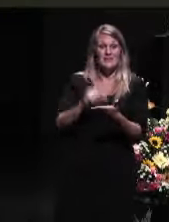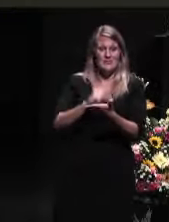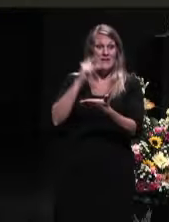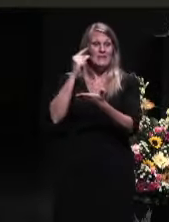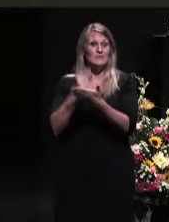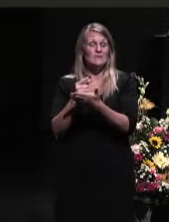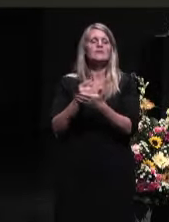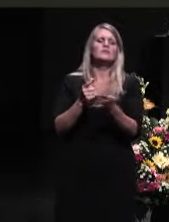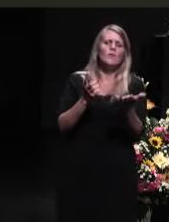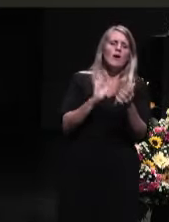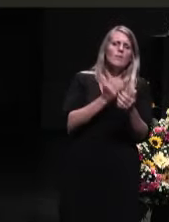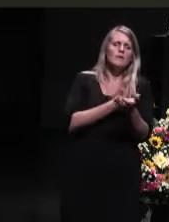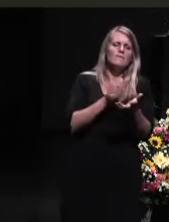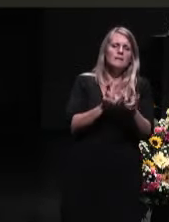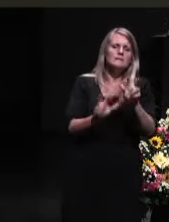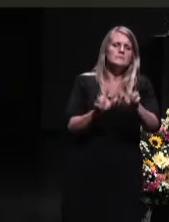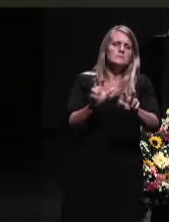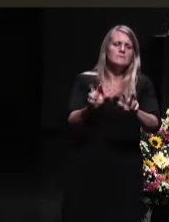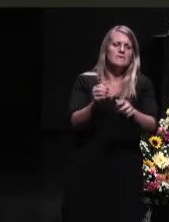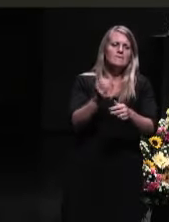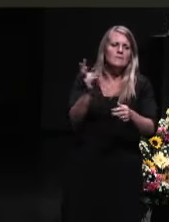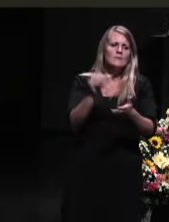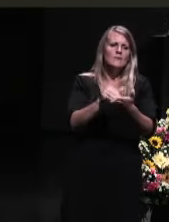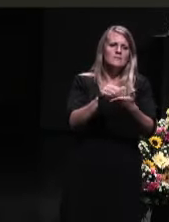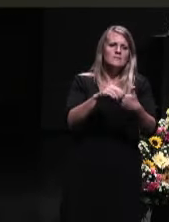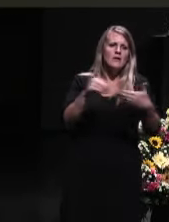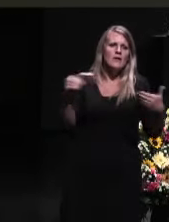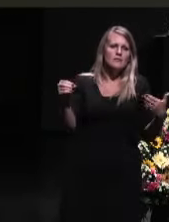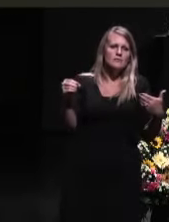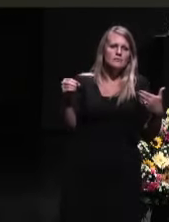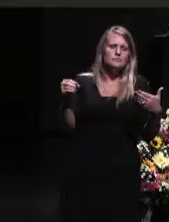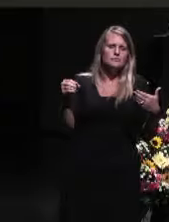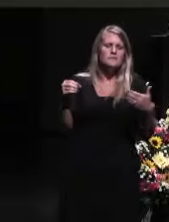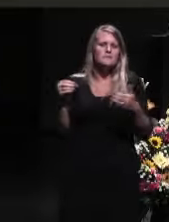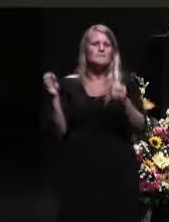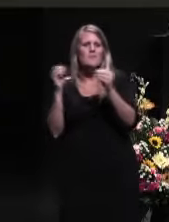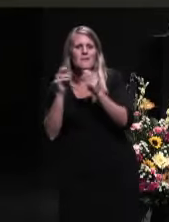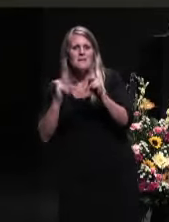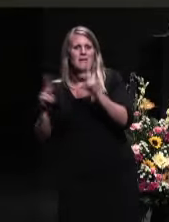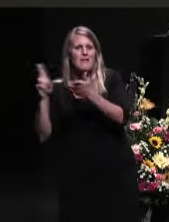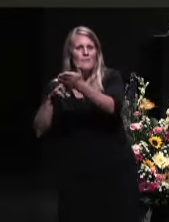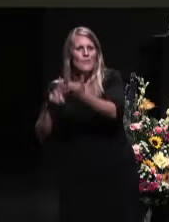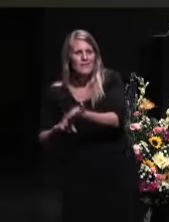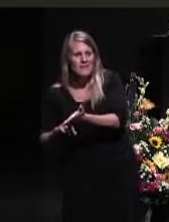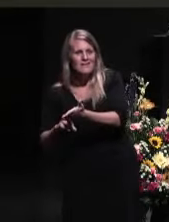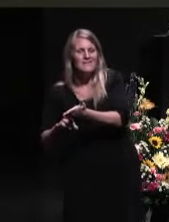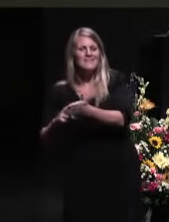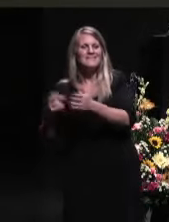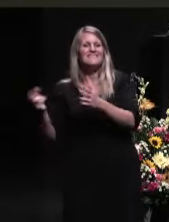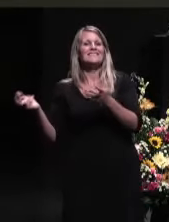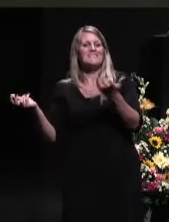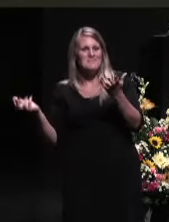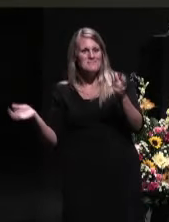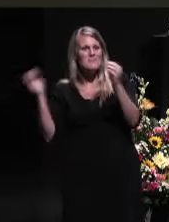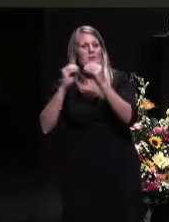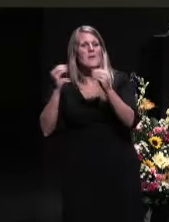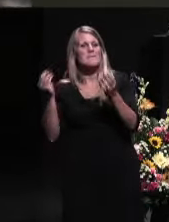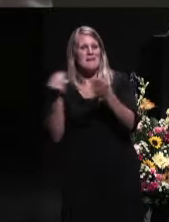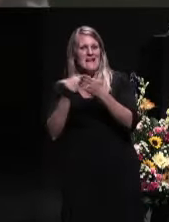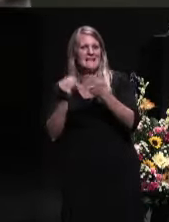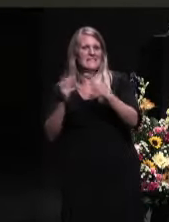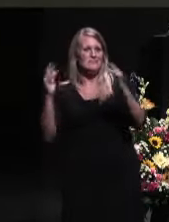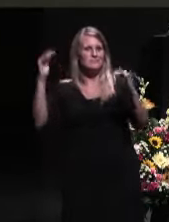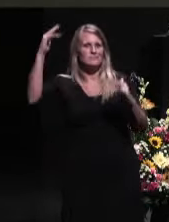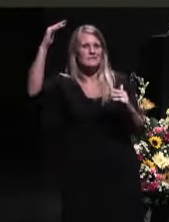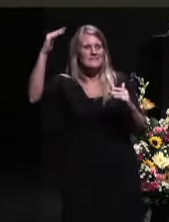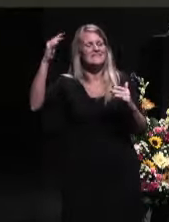investment of a few thousand dollars, if it brings much more tuition and much more enrollment, You know, so we're always working on the math of that, and we're having a